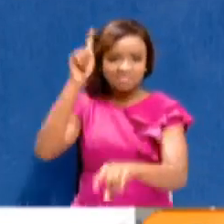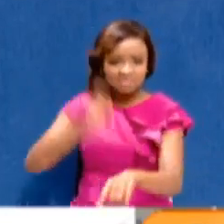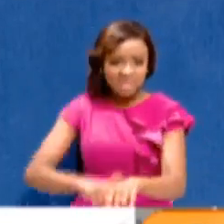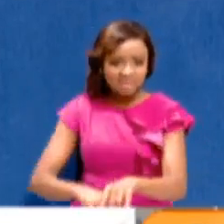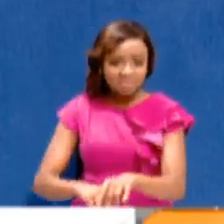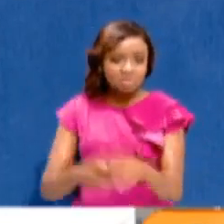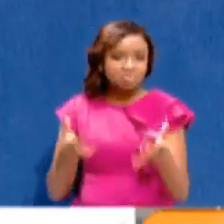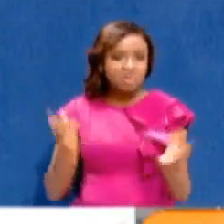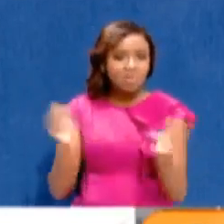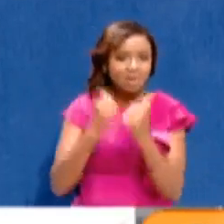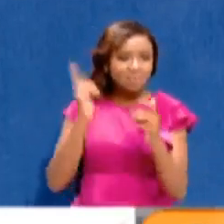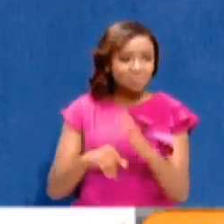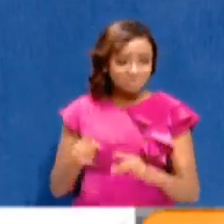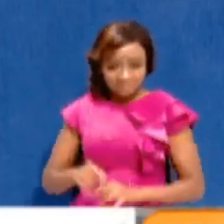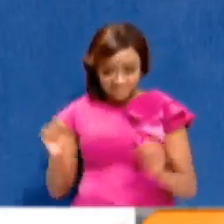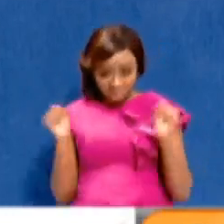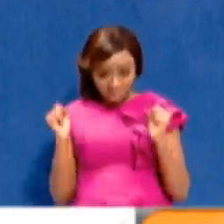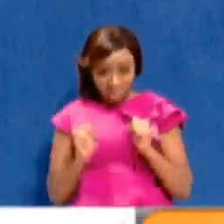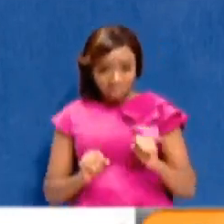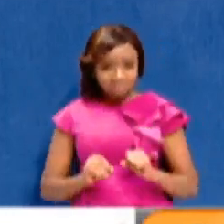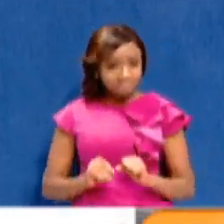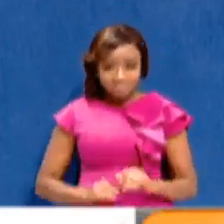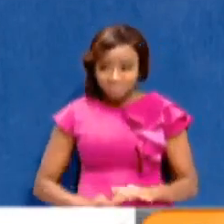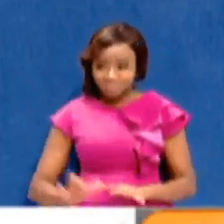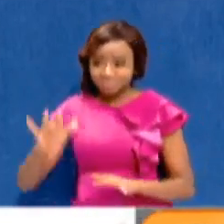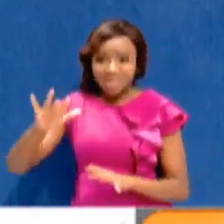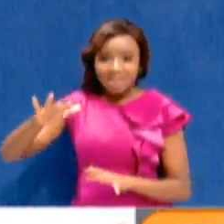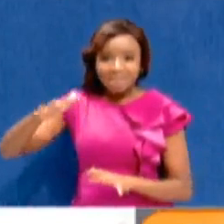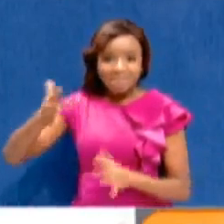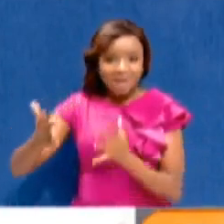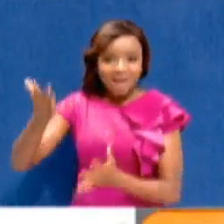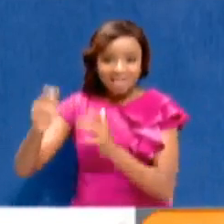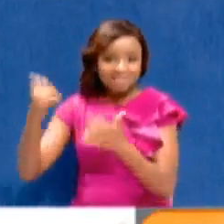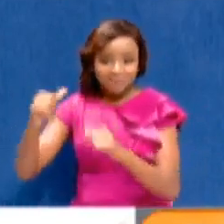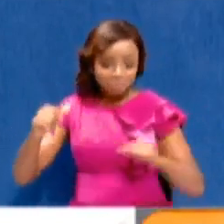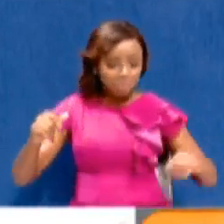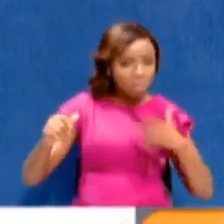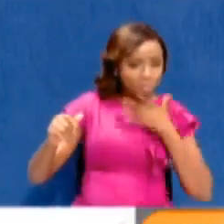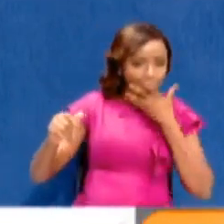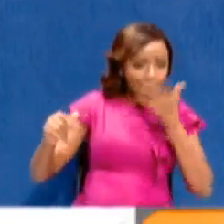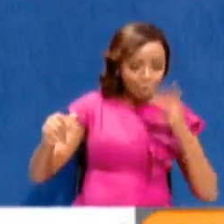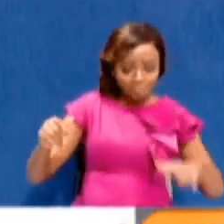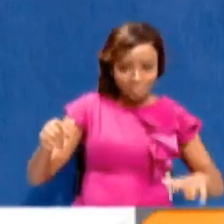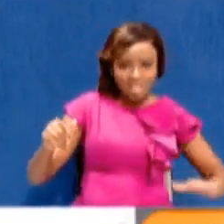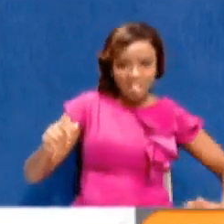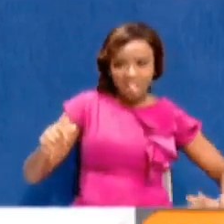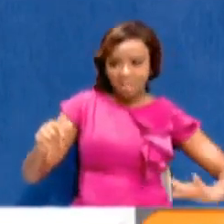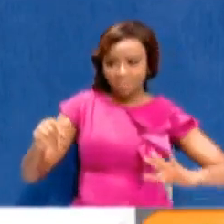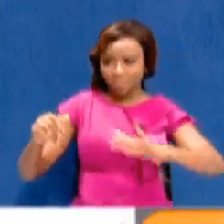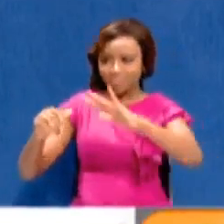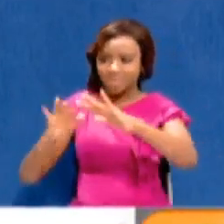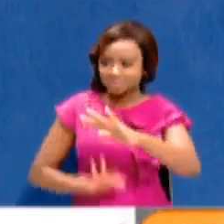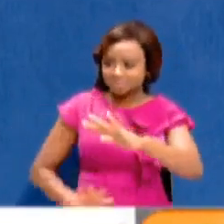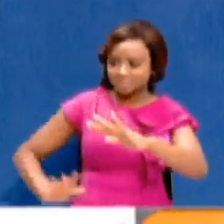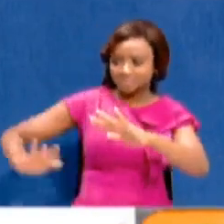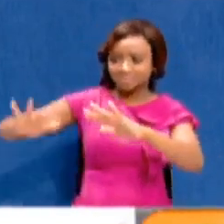time. So what's happening is the cold one has yet to stabilize. So this warm air that's coming from the southwest, typically from the side of the Atlantic Ocean into the